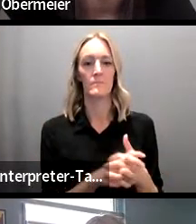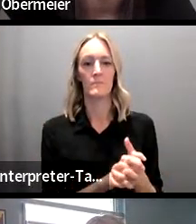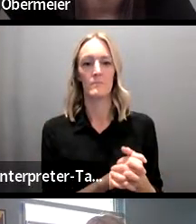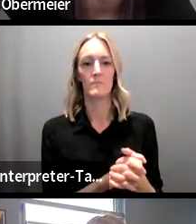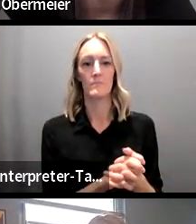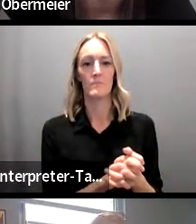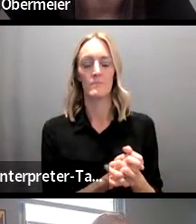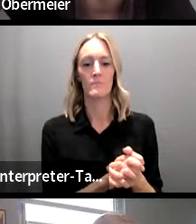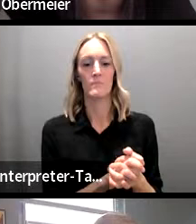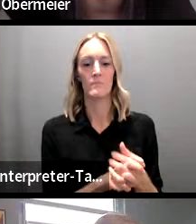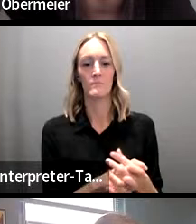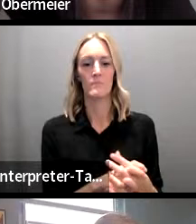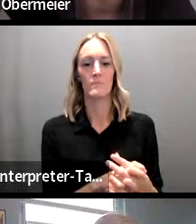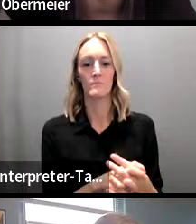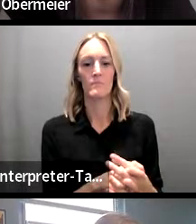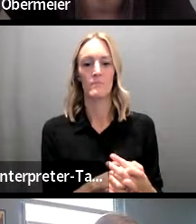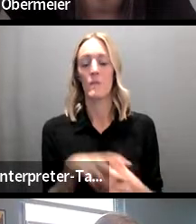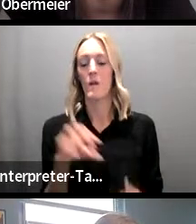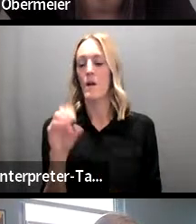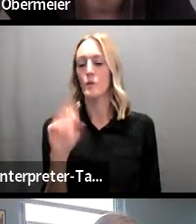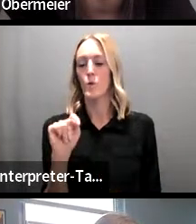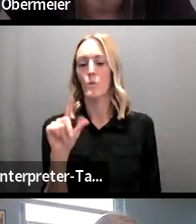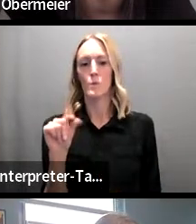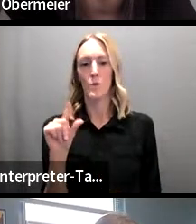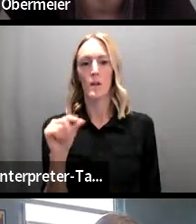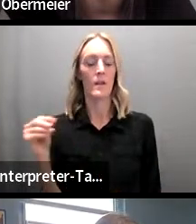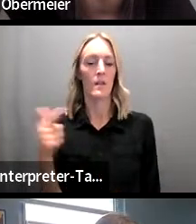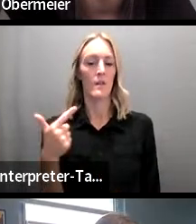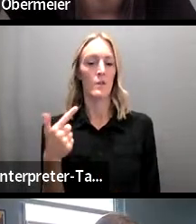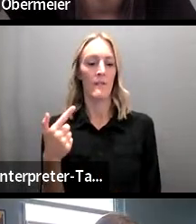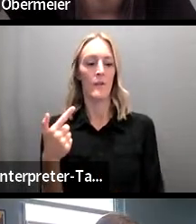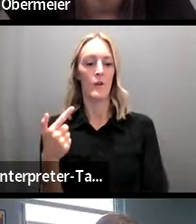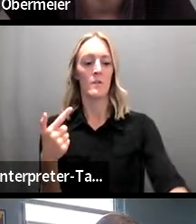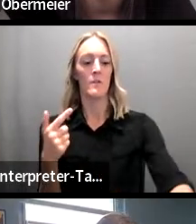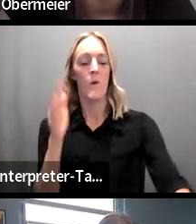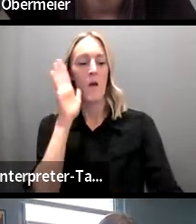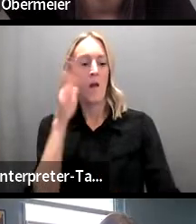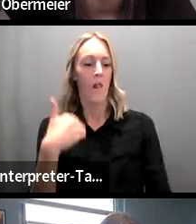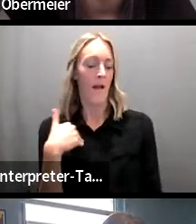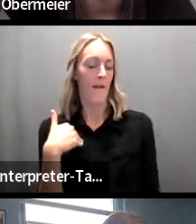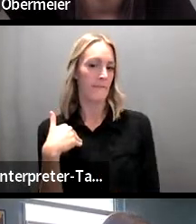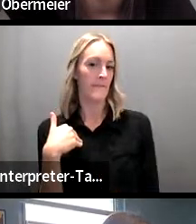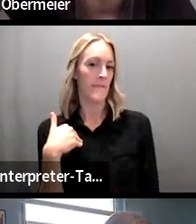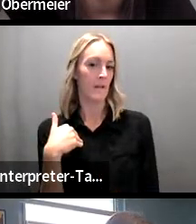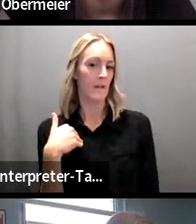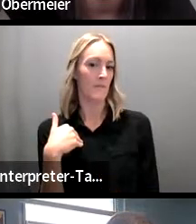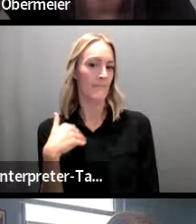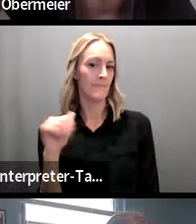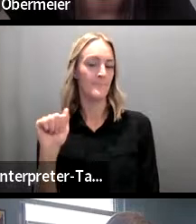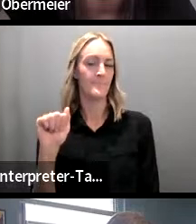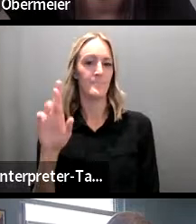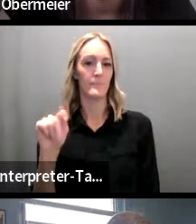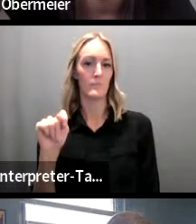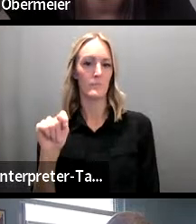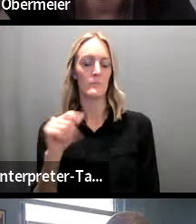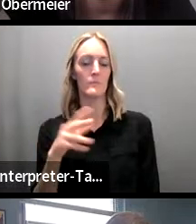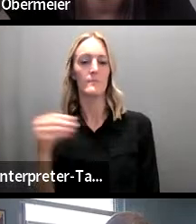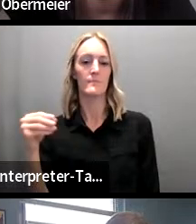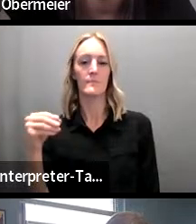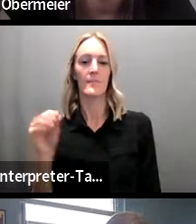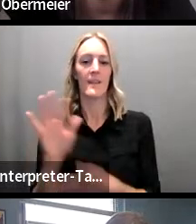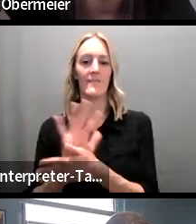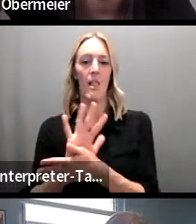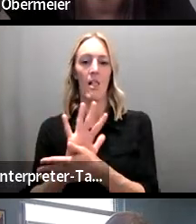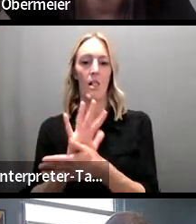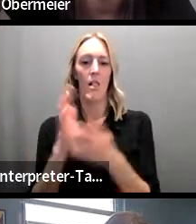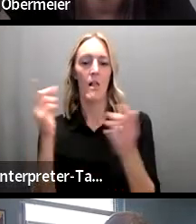October 20th and 21st, we are having an art and film fest, as well as a